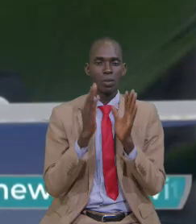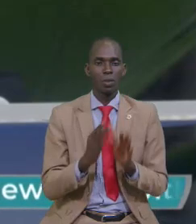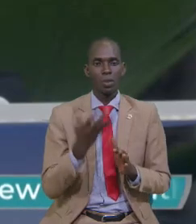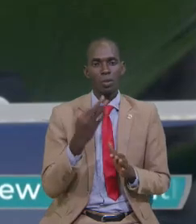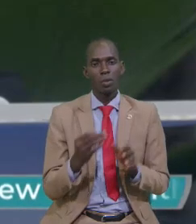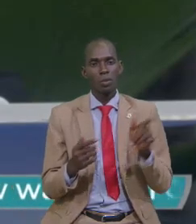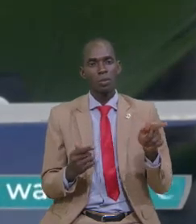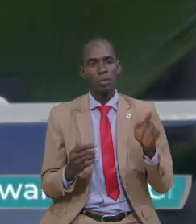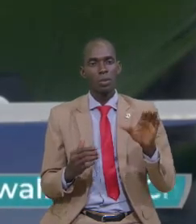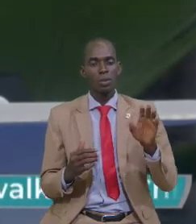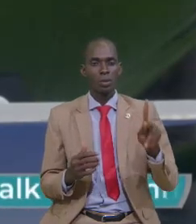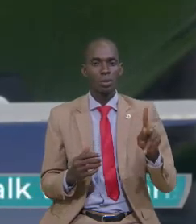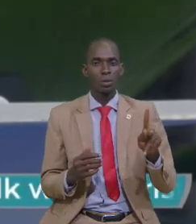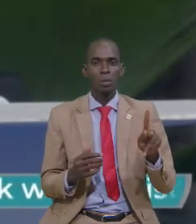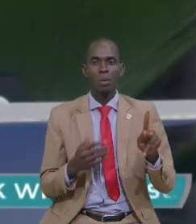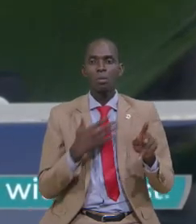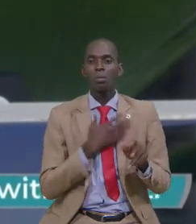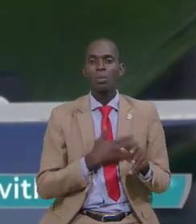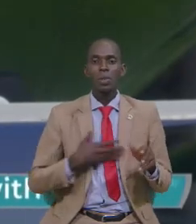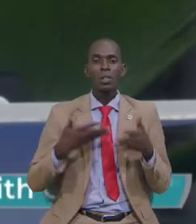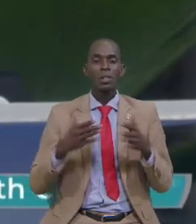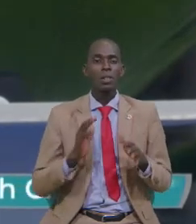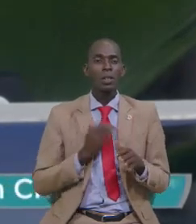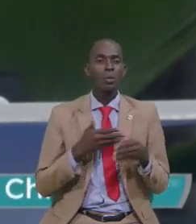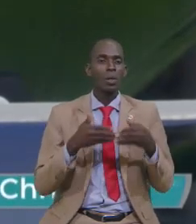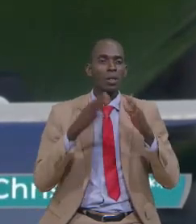our counselors, let's be fast. Please,